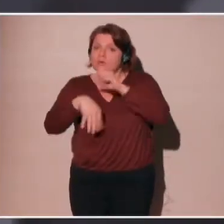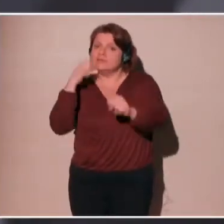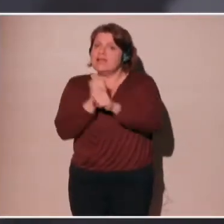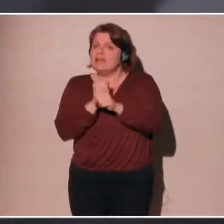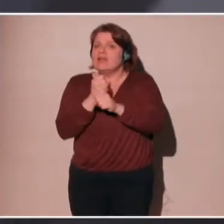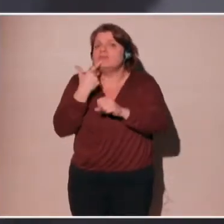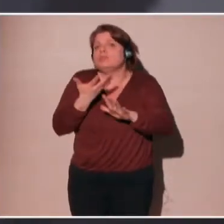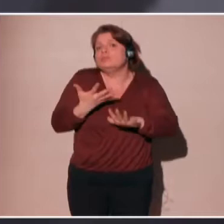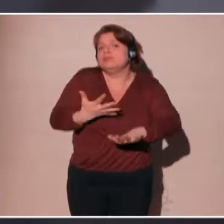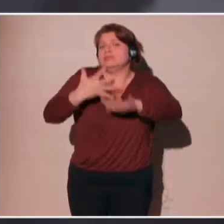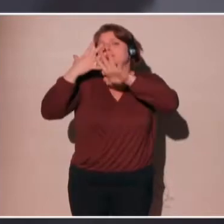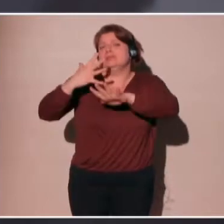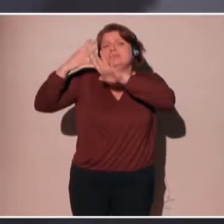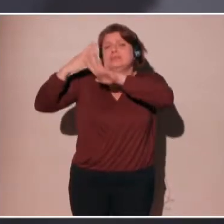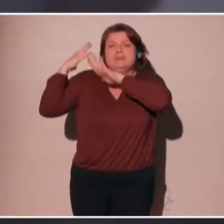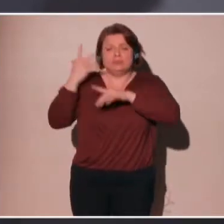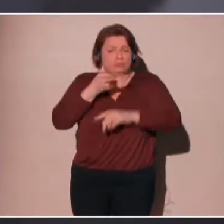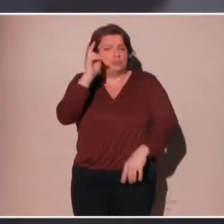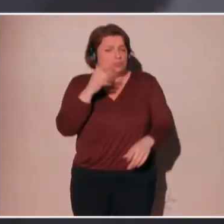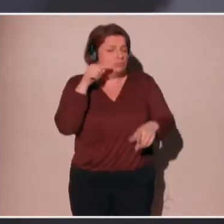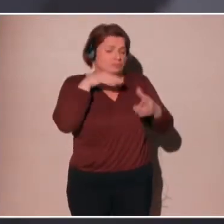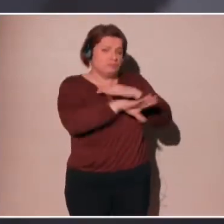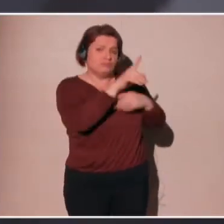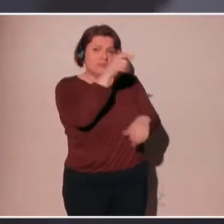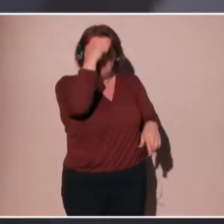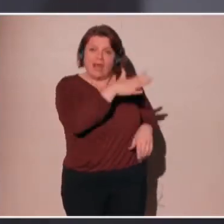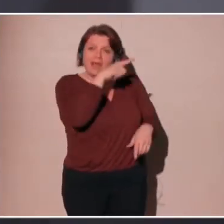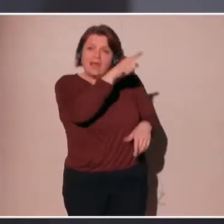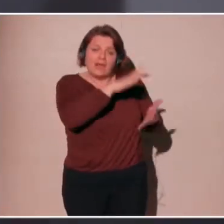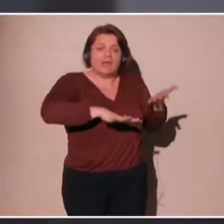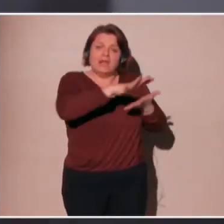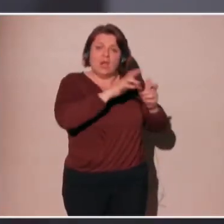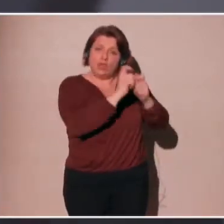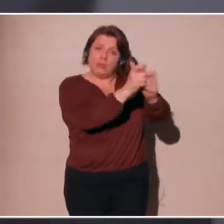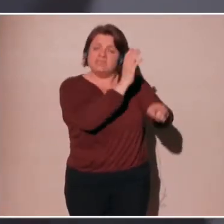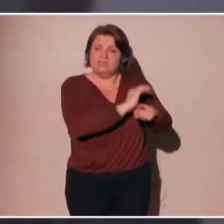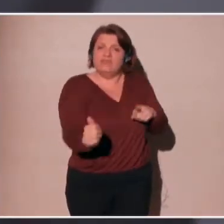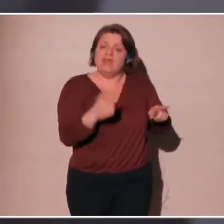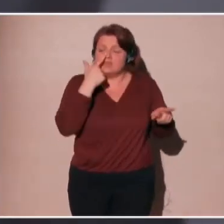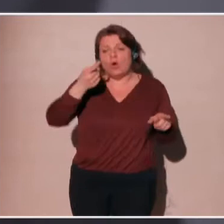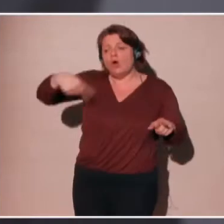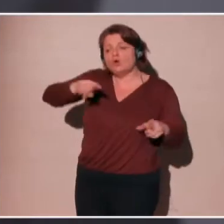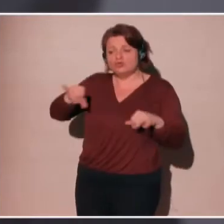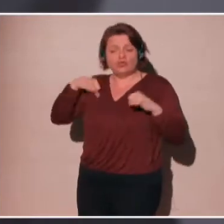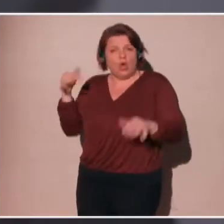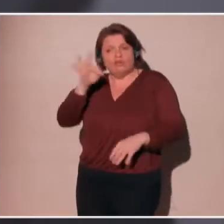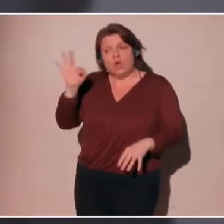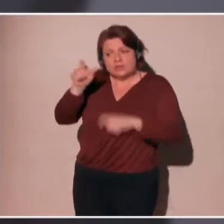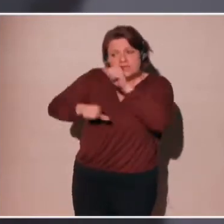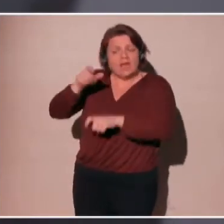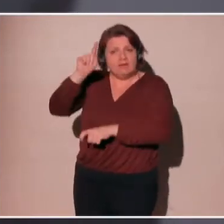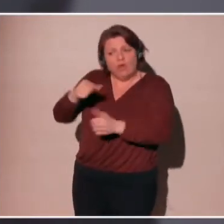quite new. And it's been true for a few decades in the United States and a few companies. It's something that we need to think about, offer these